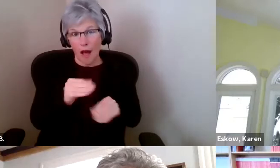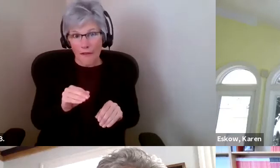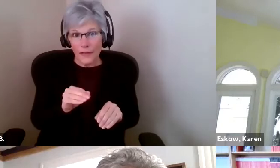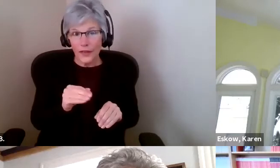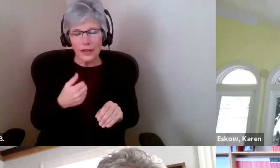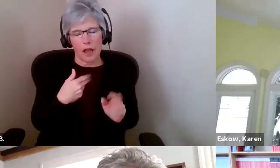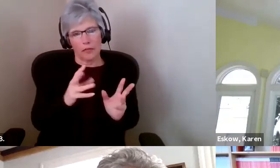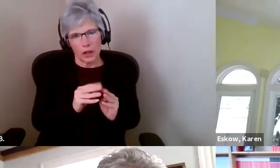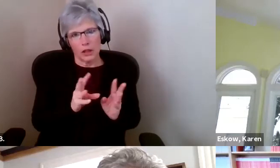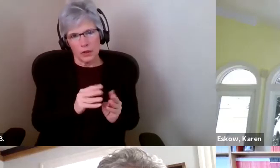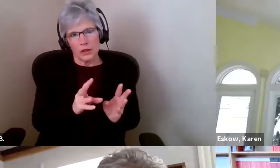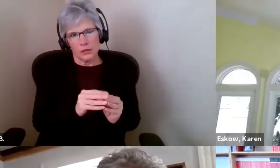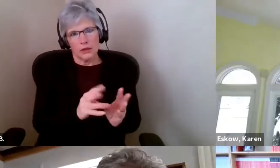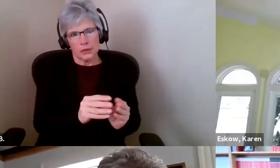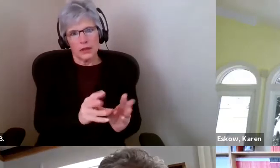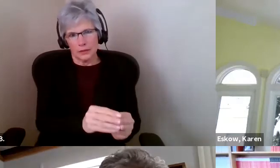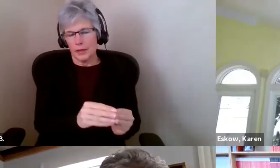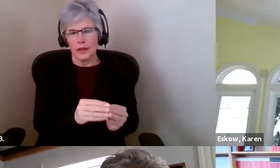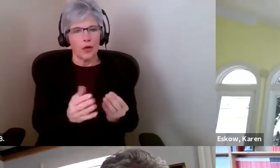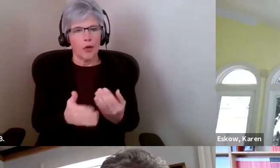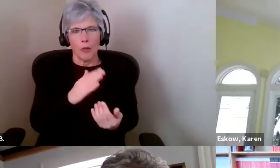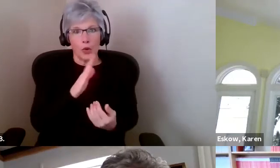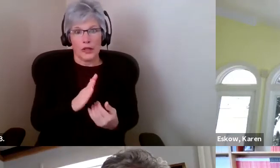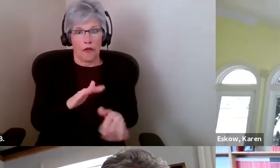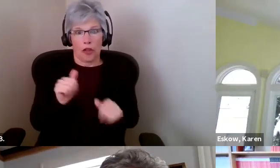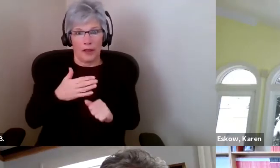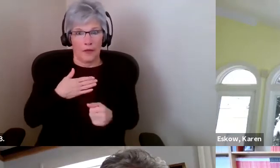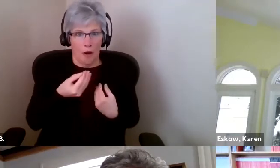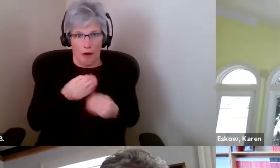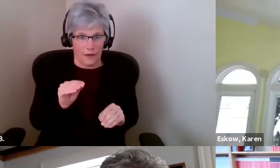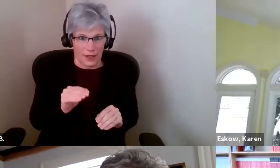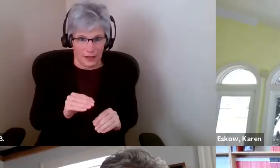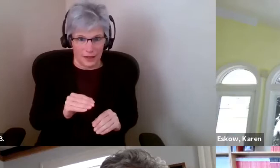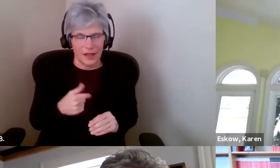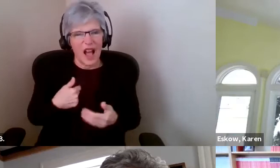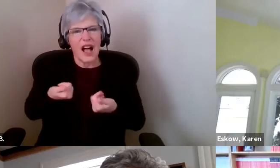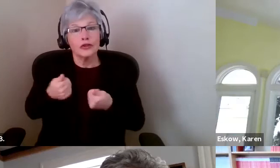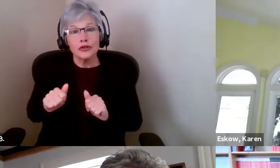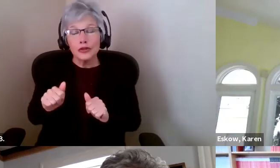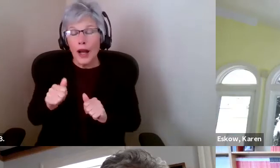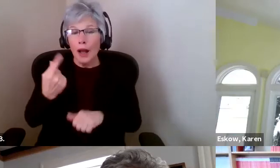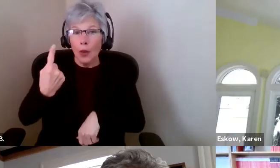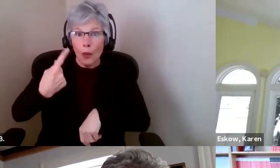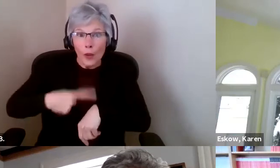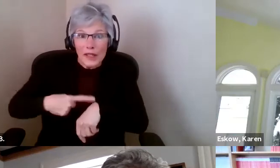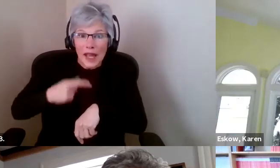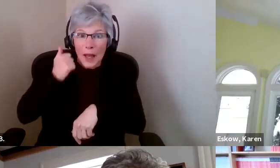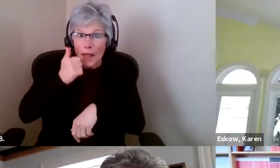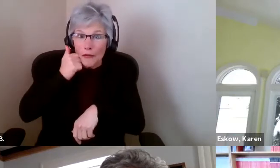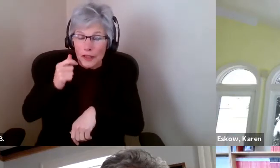meetings, I hardly ever get out of my office. I try to walk around about once a day, but I don't even get to do that